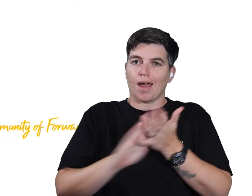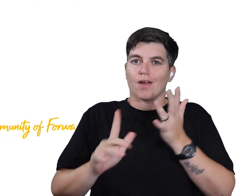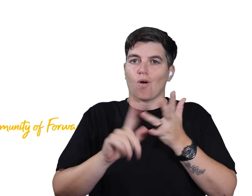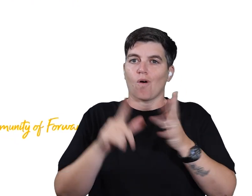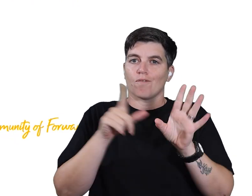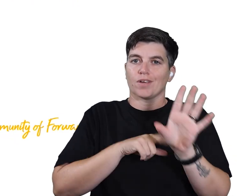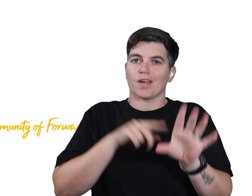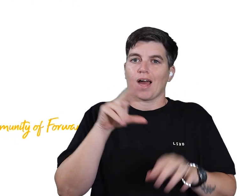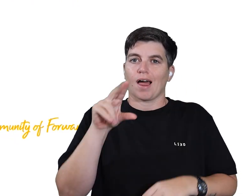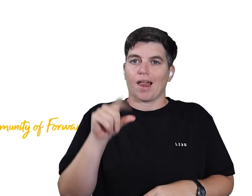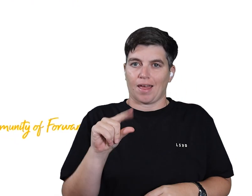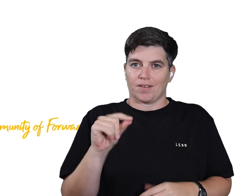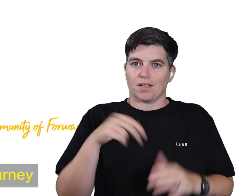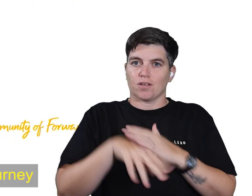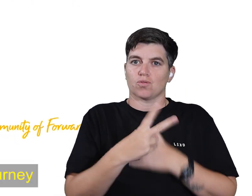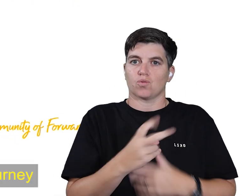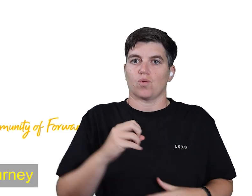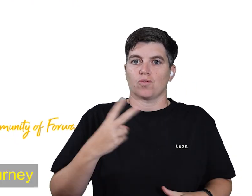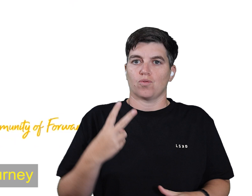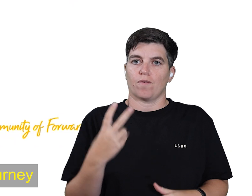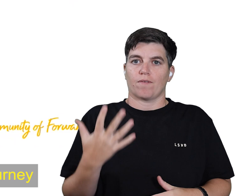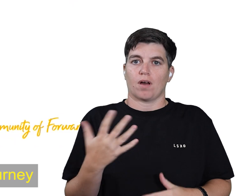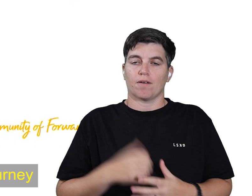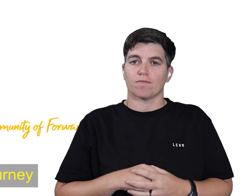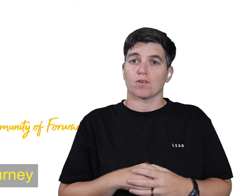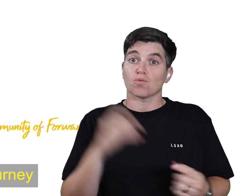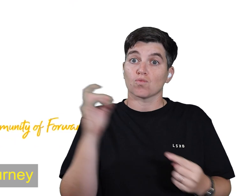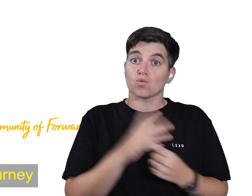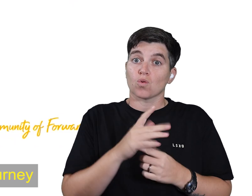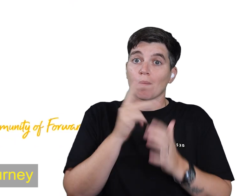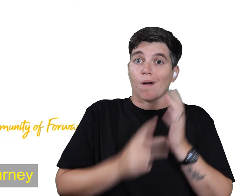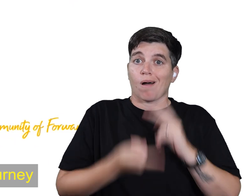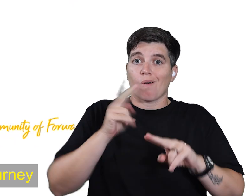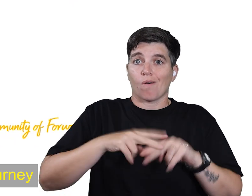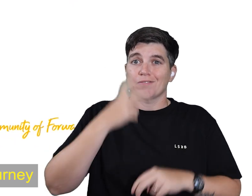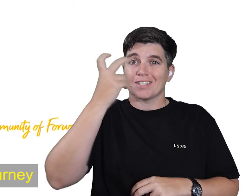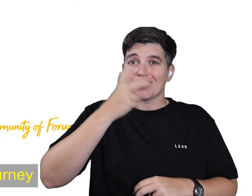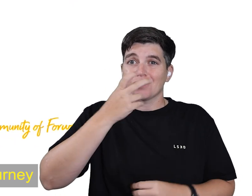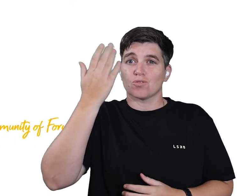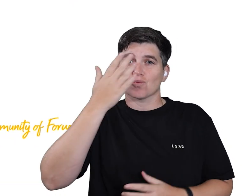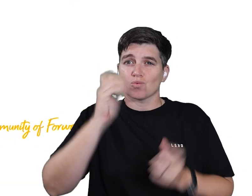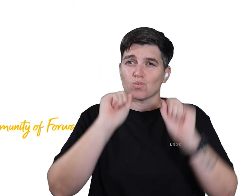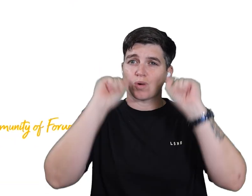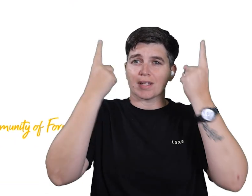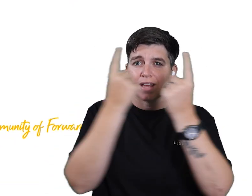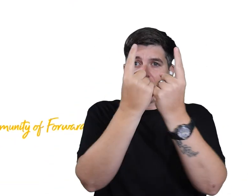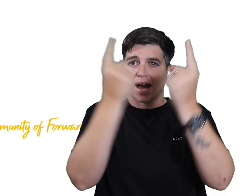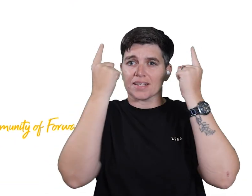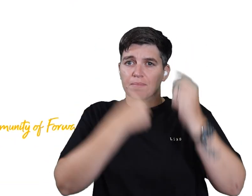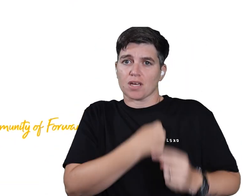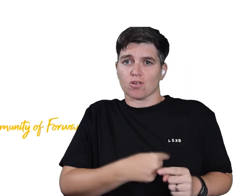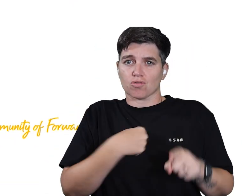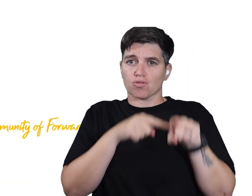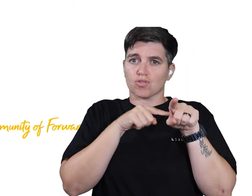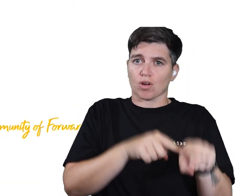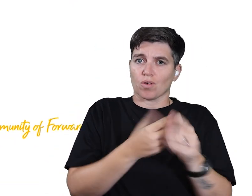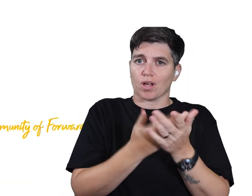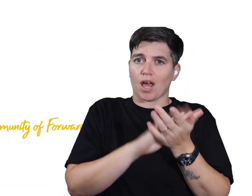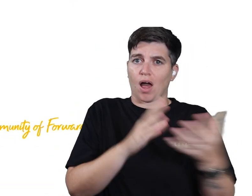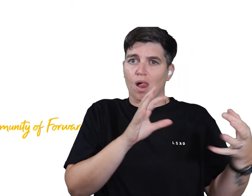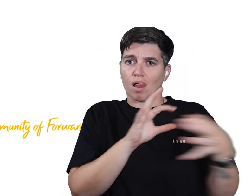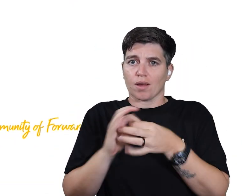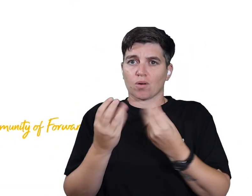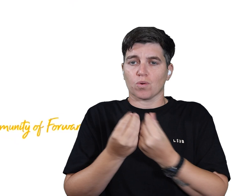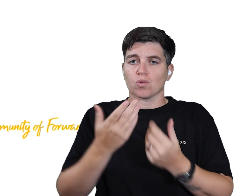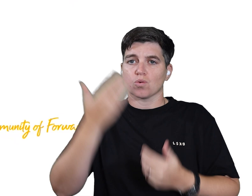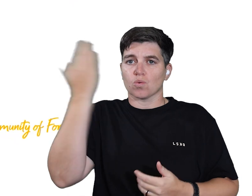in 2025. Another crucial element of senior schooling journey is understanding academic integrity